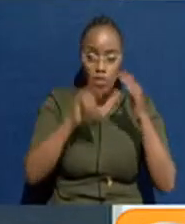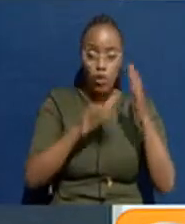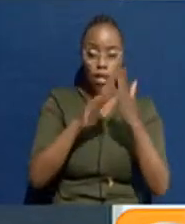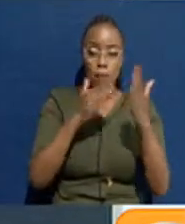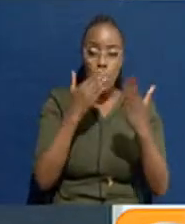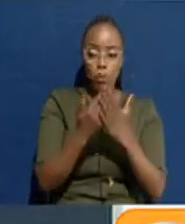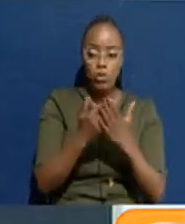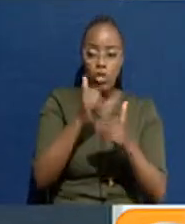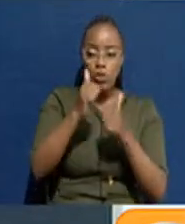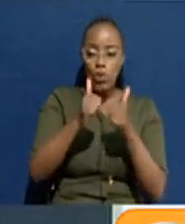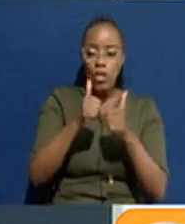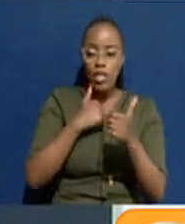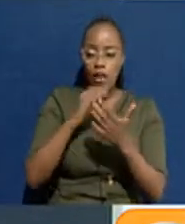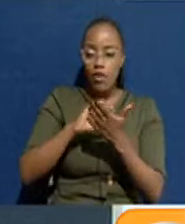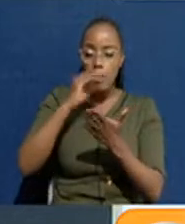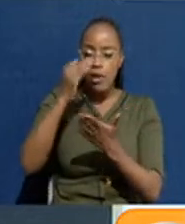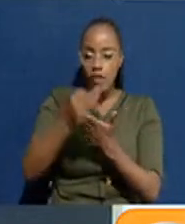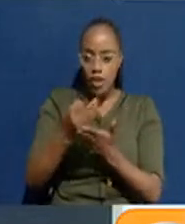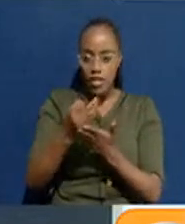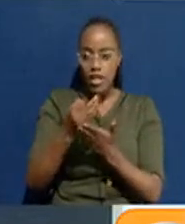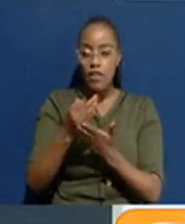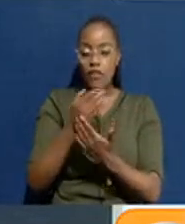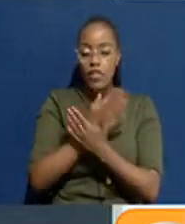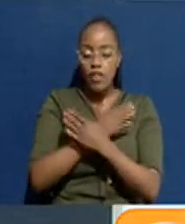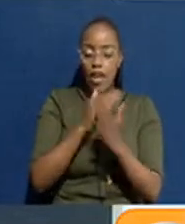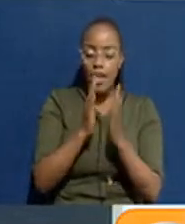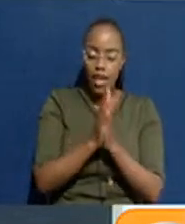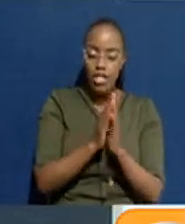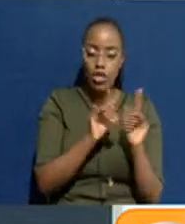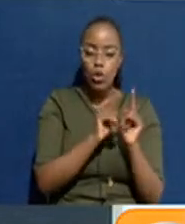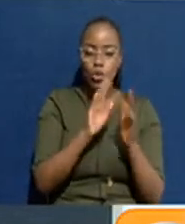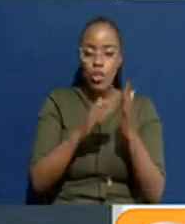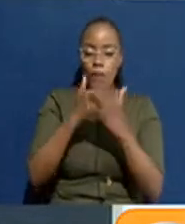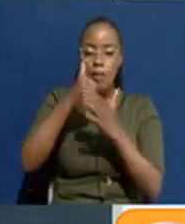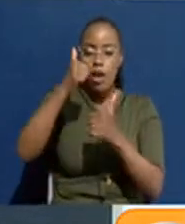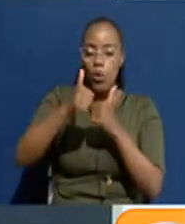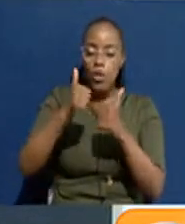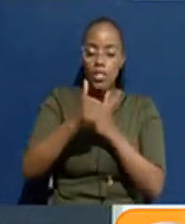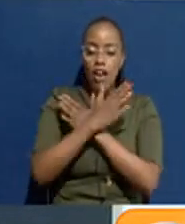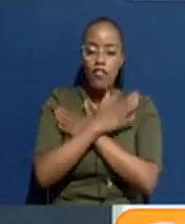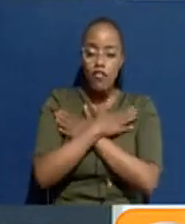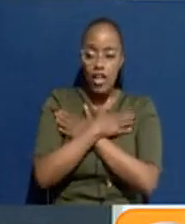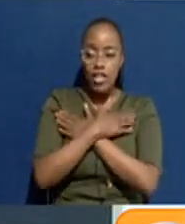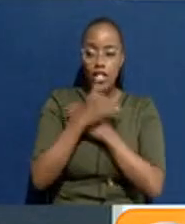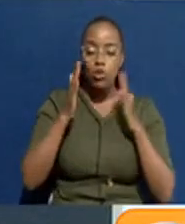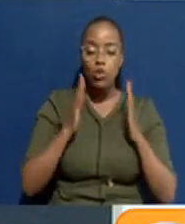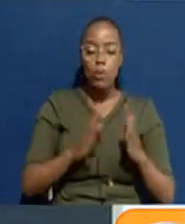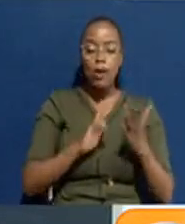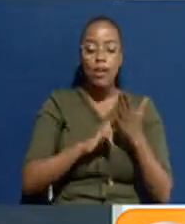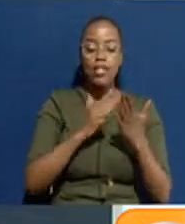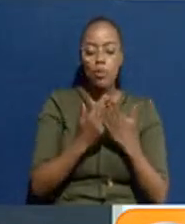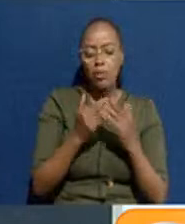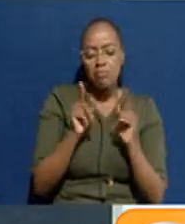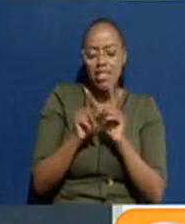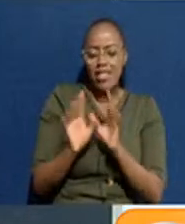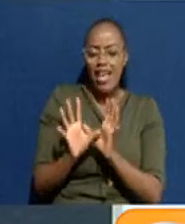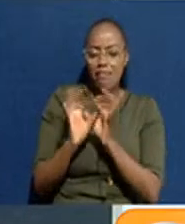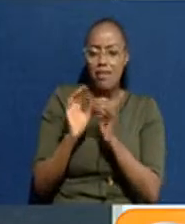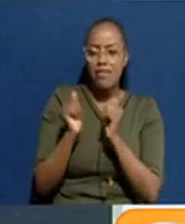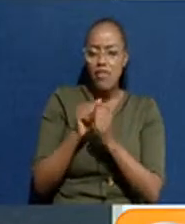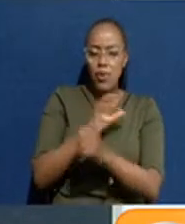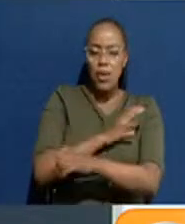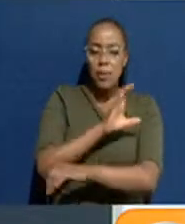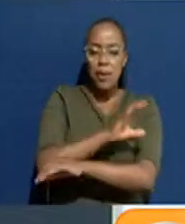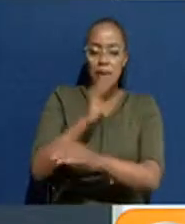proposals that are funding friendly, the proposals that are friendly to the human resource. Let us empower universities,